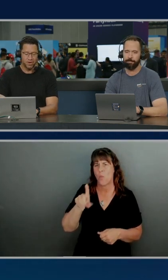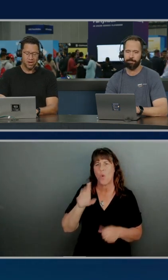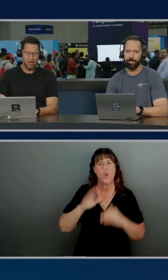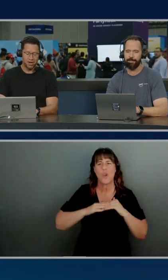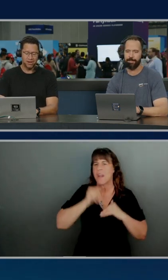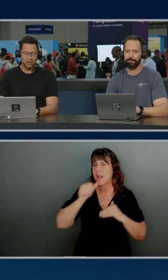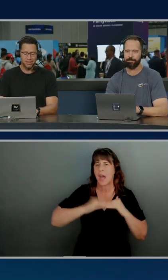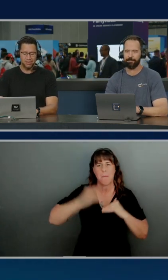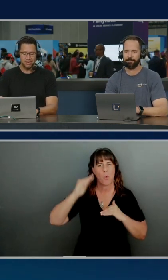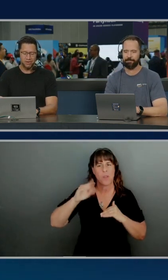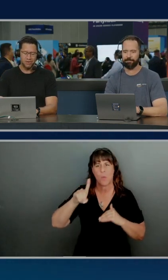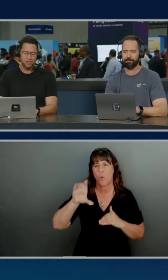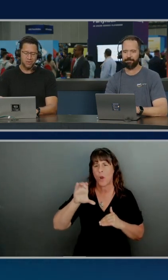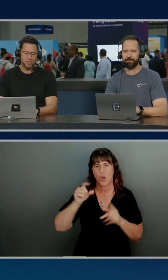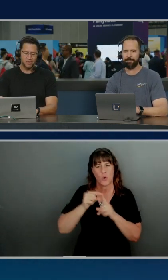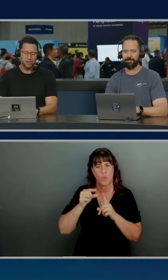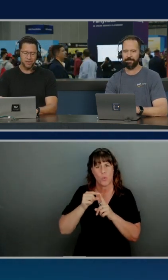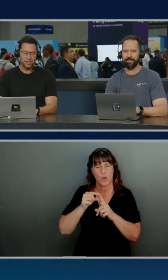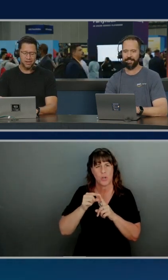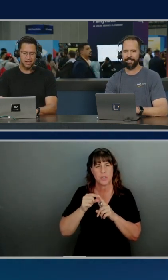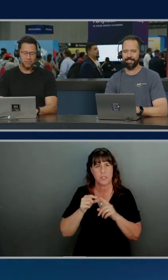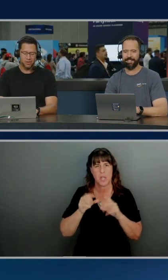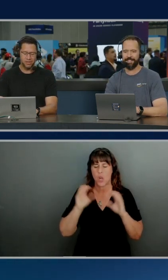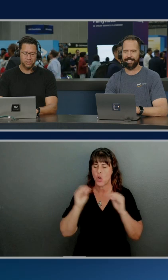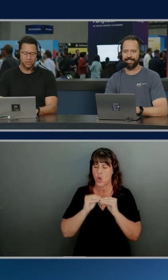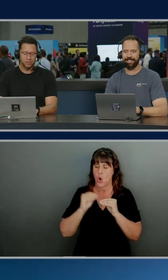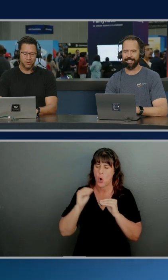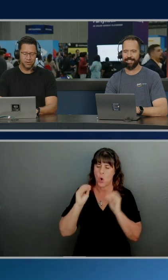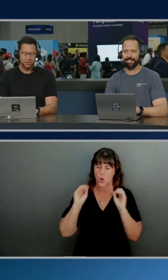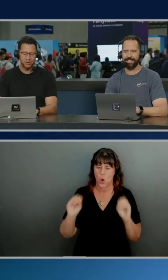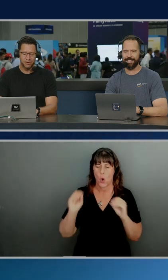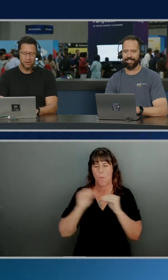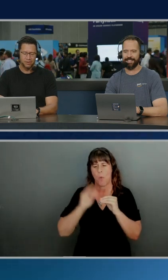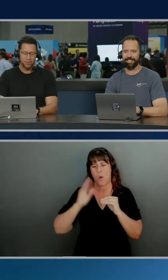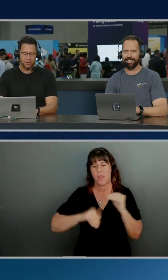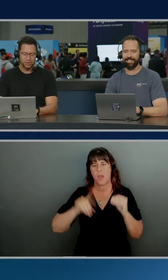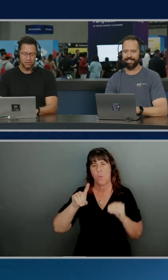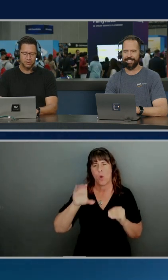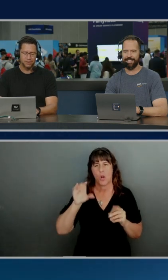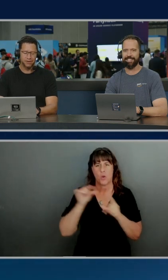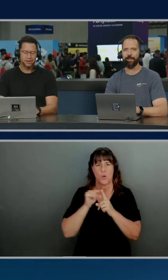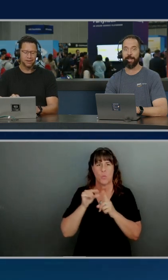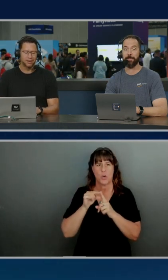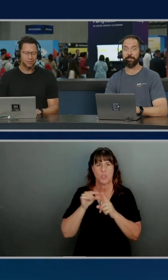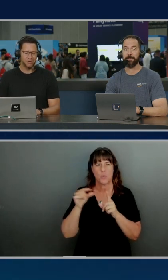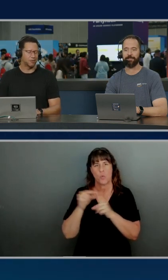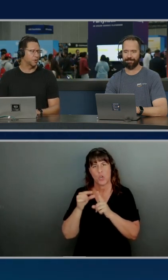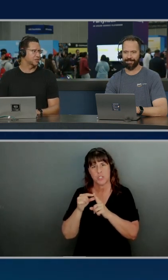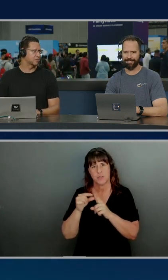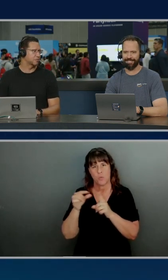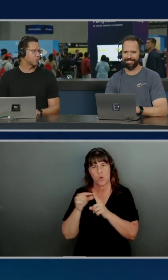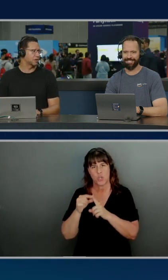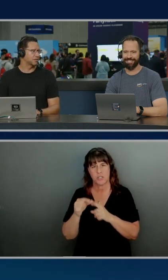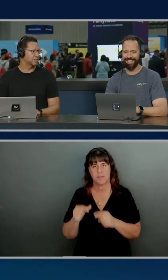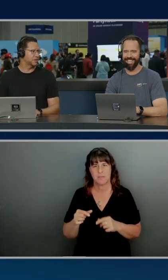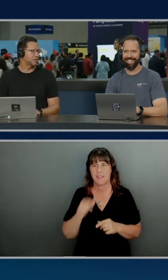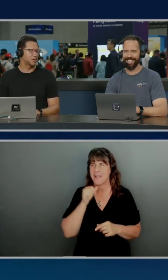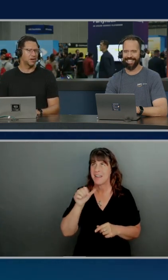words. In no more than 100 words. See what happens. Not works.